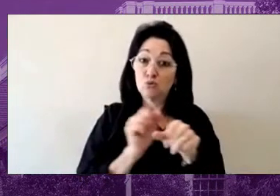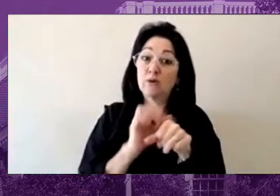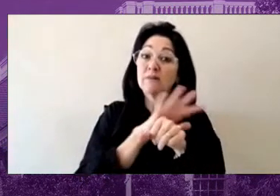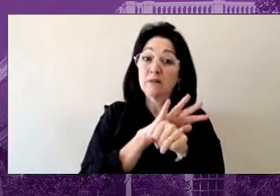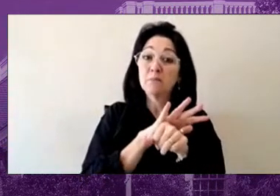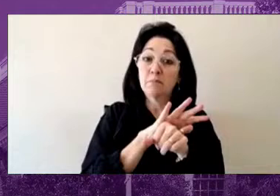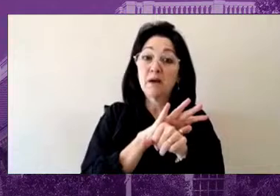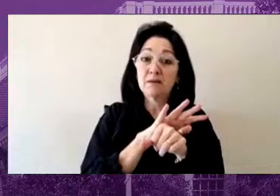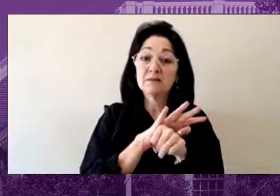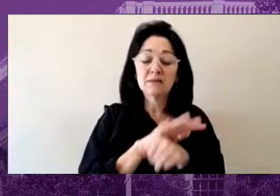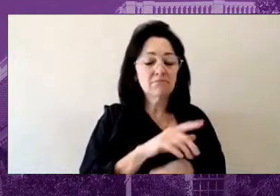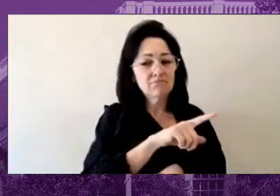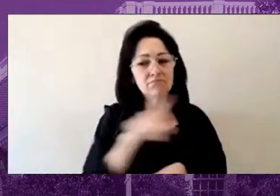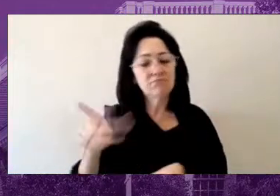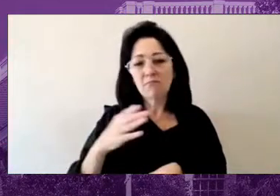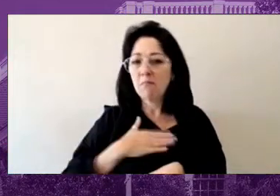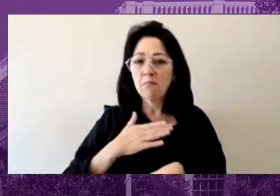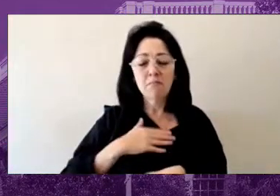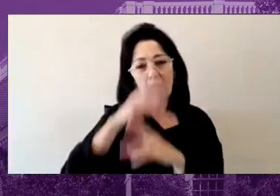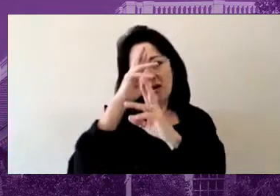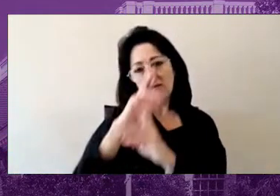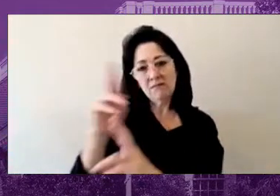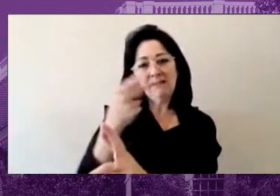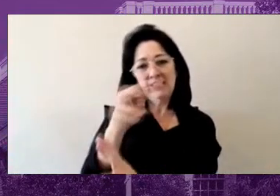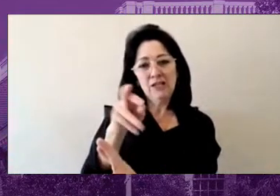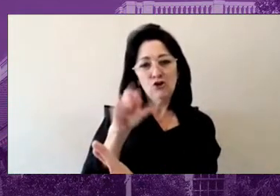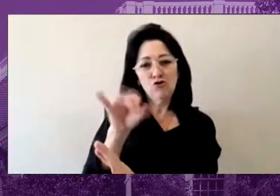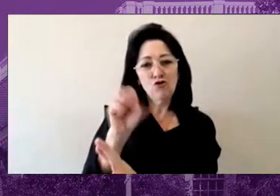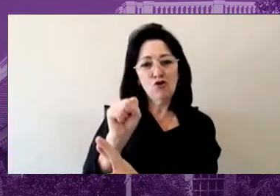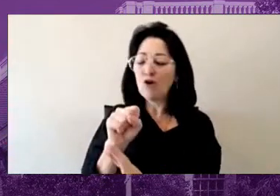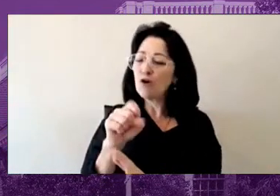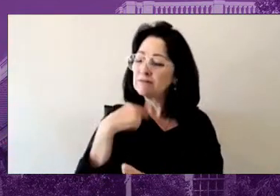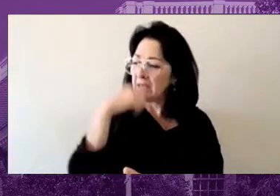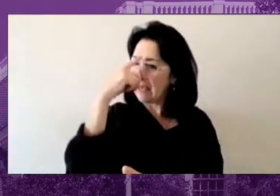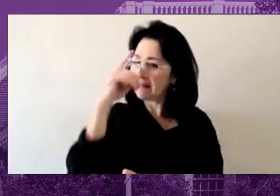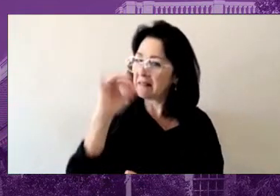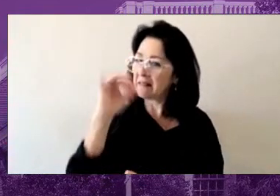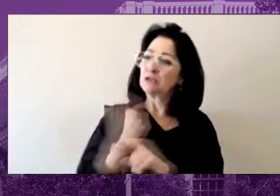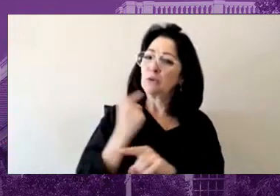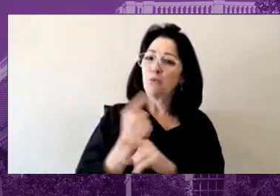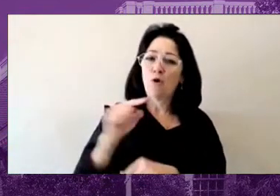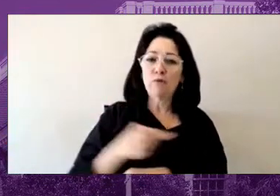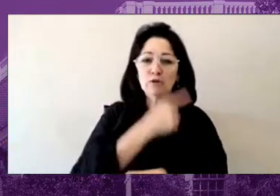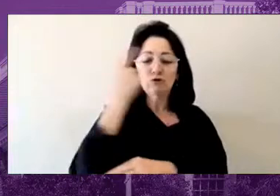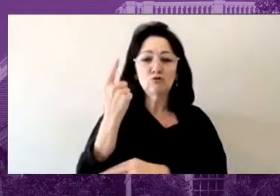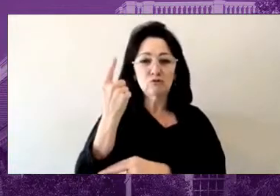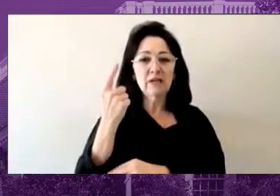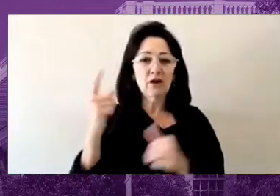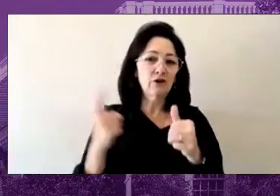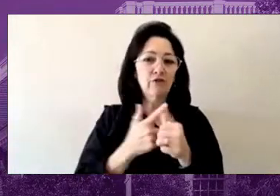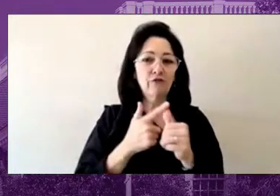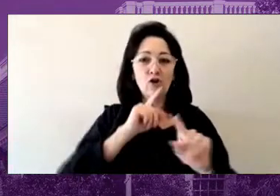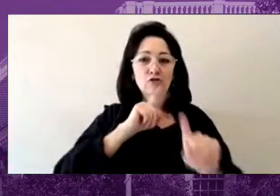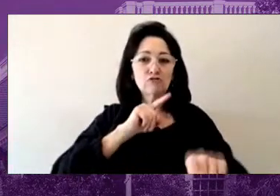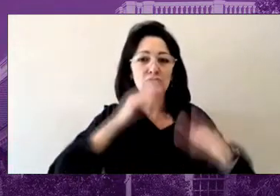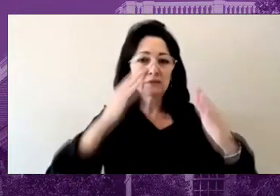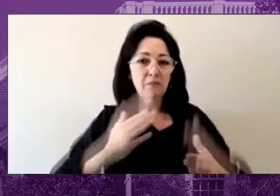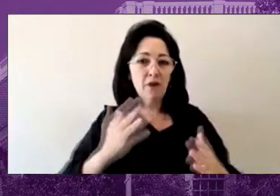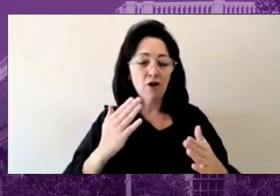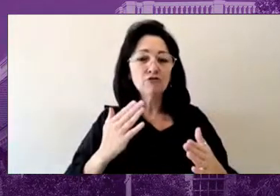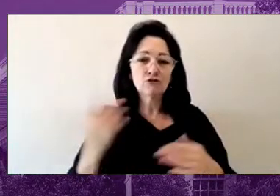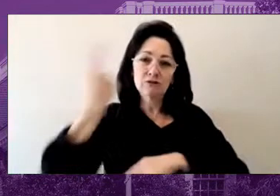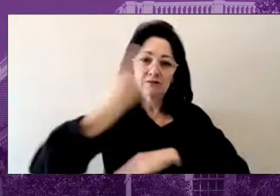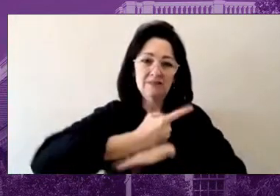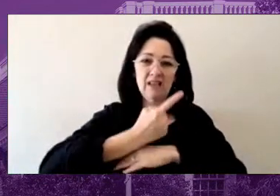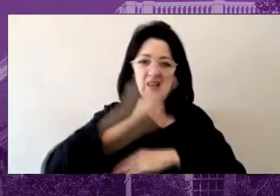and I think it's appropriate that today is First Responders Day because no one was more on the front lines than those who were